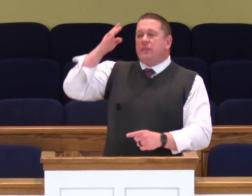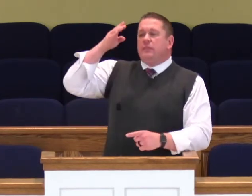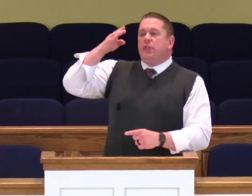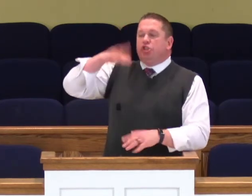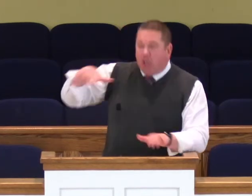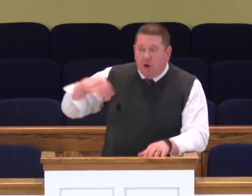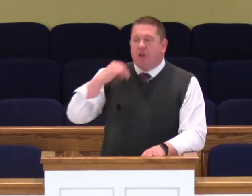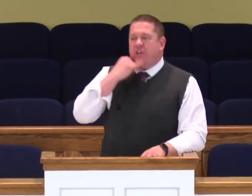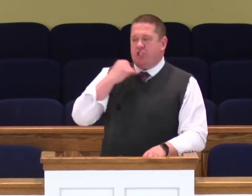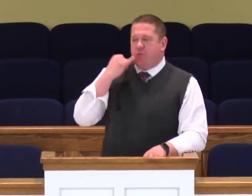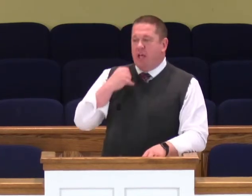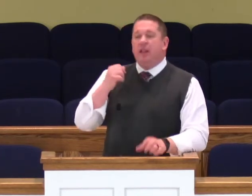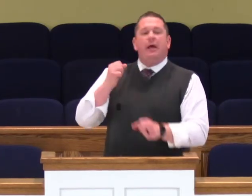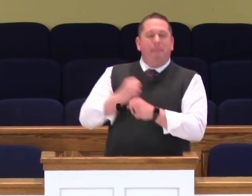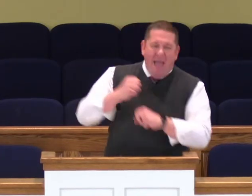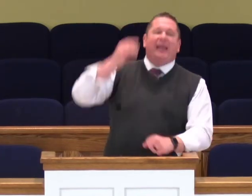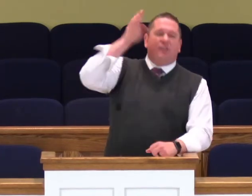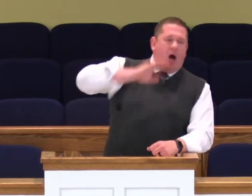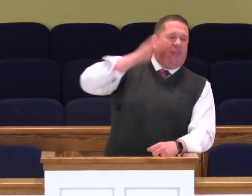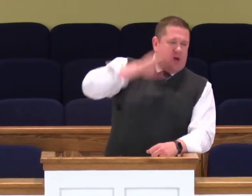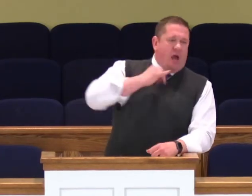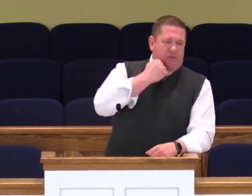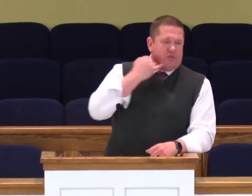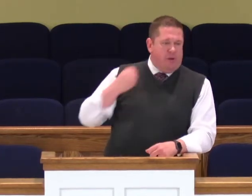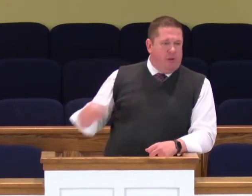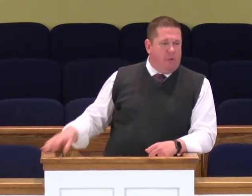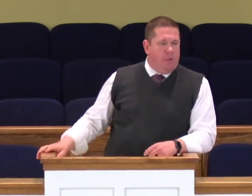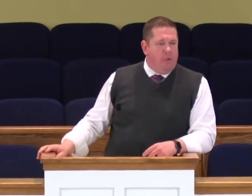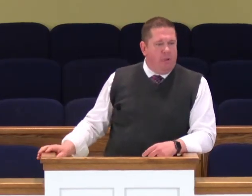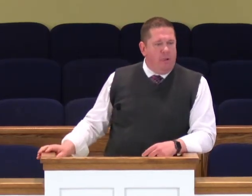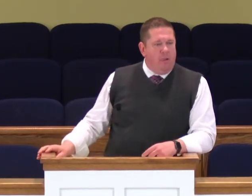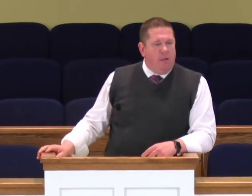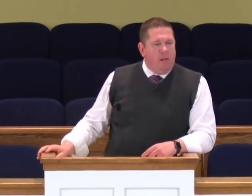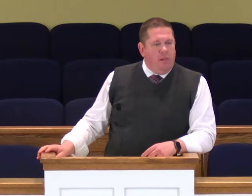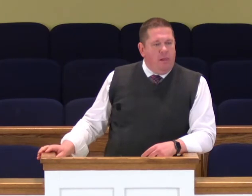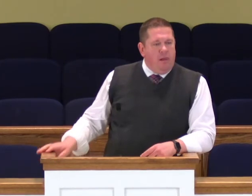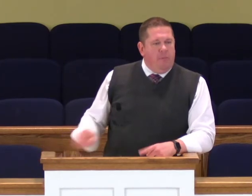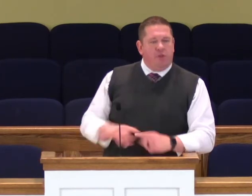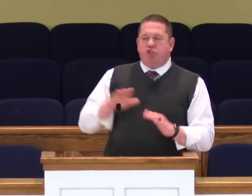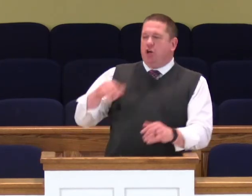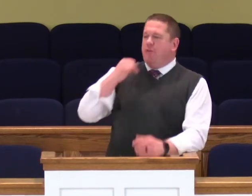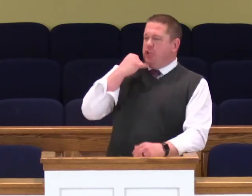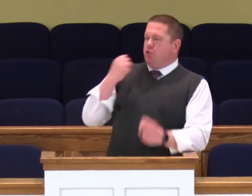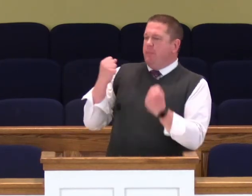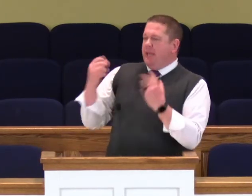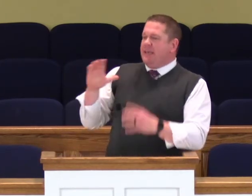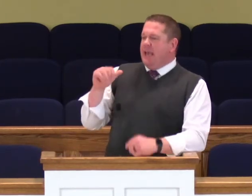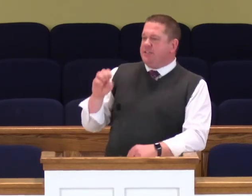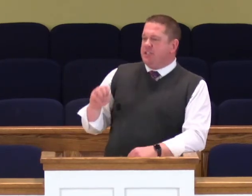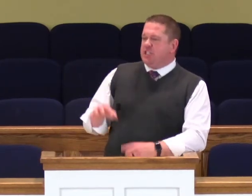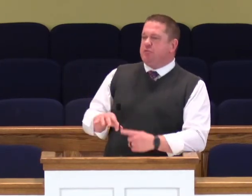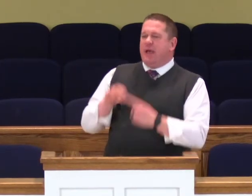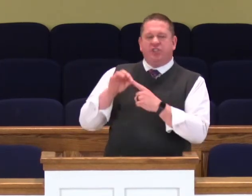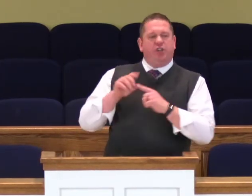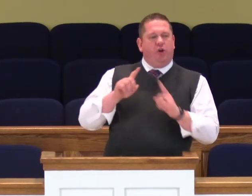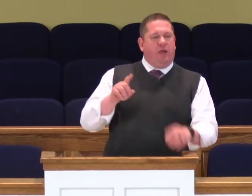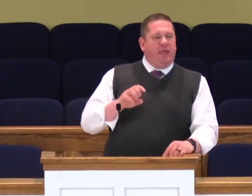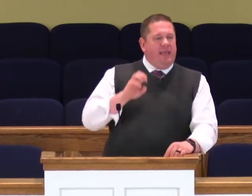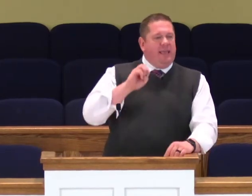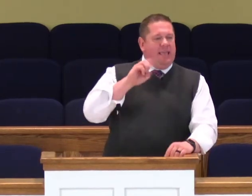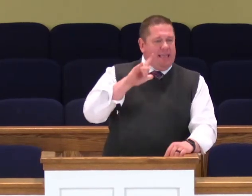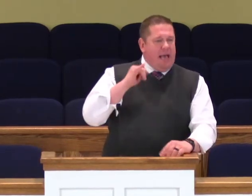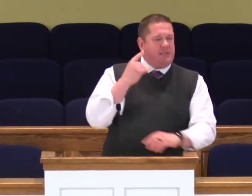when the children of Israel made God the God of Israel. But the children of Israel, in many cases, especially